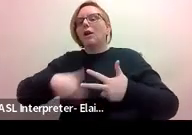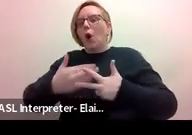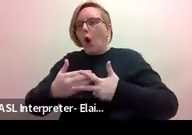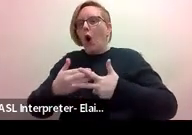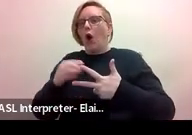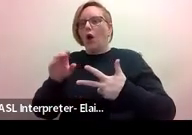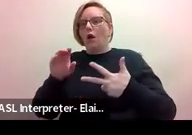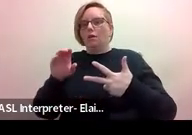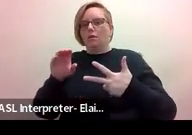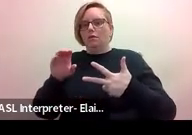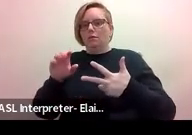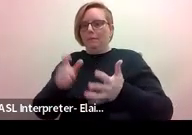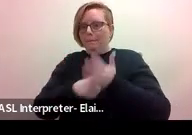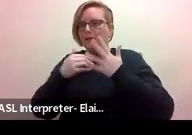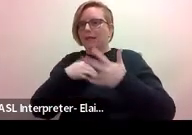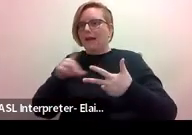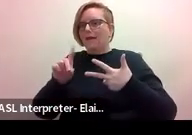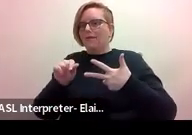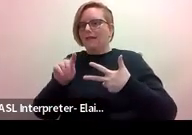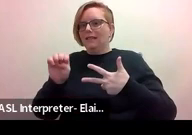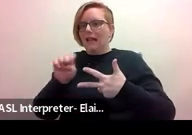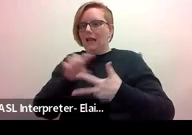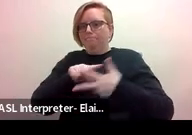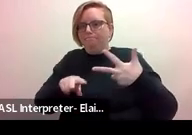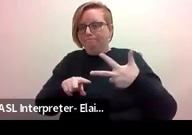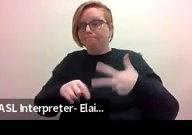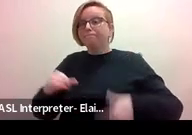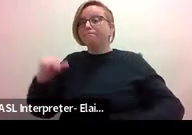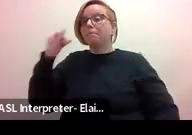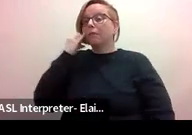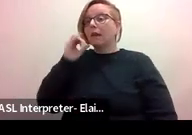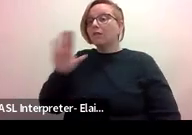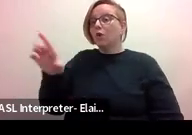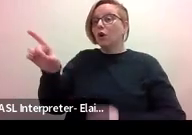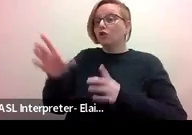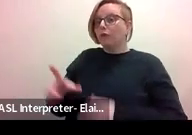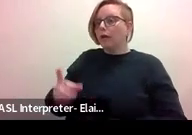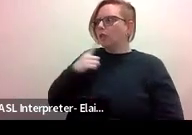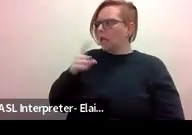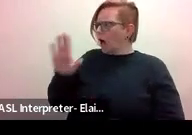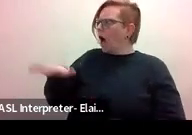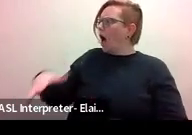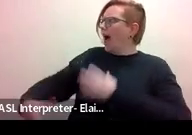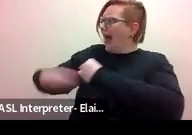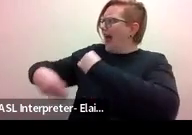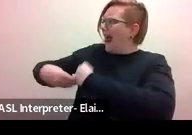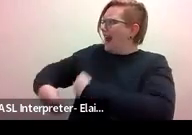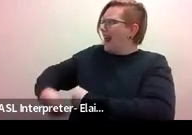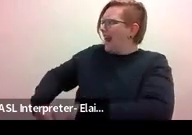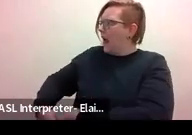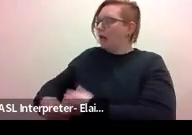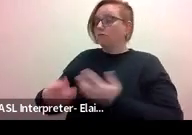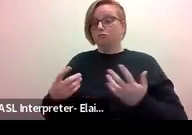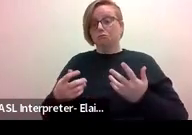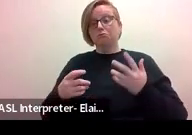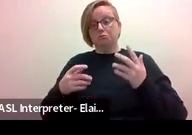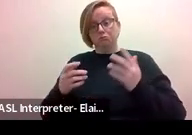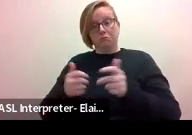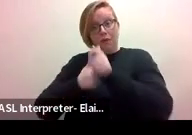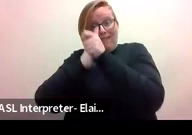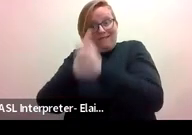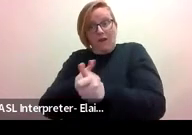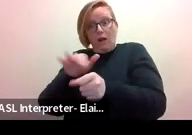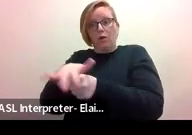we look for. If your director asks you to include more information, then absolutely we would ask you to follow what